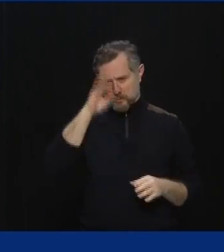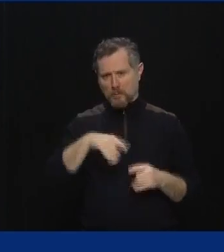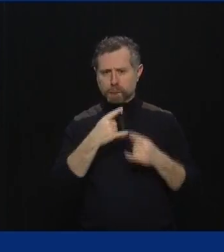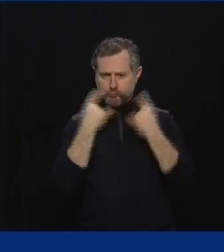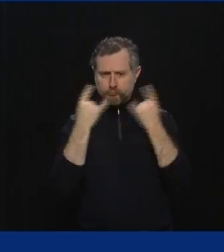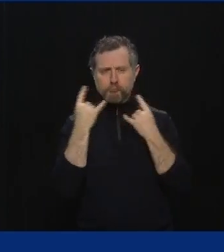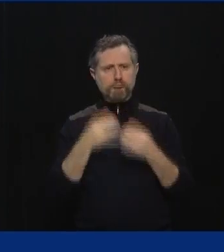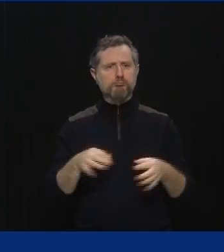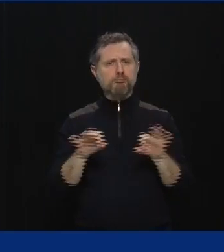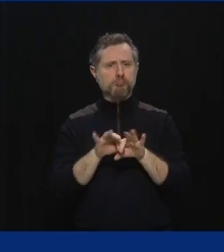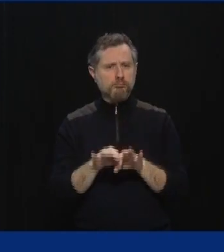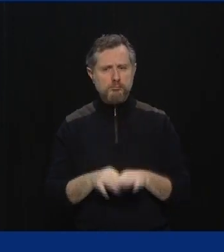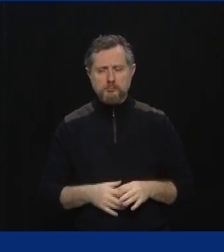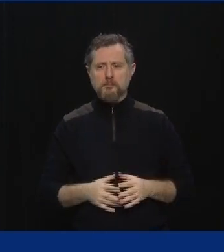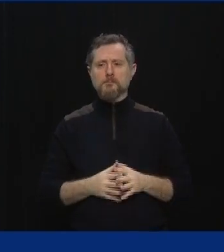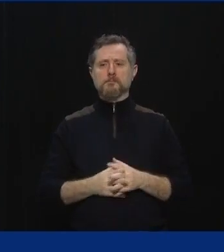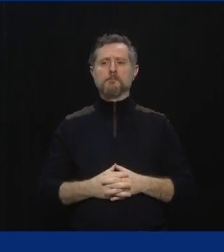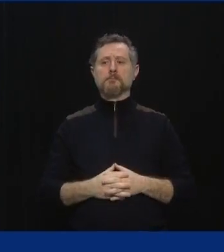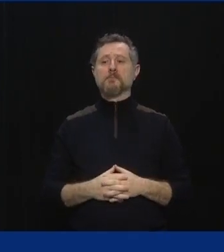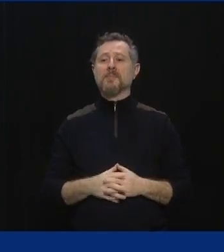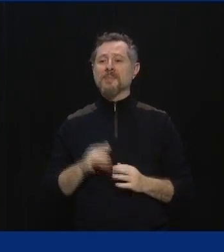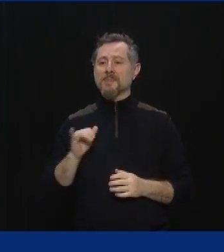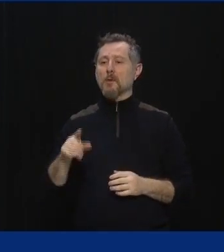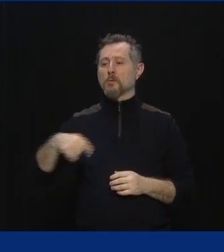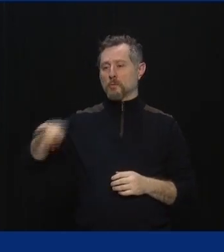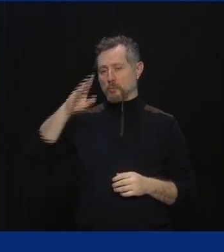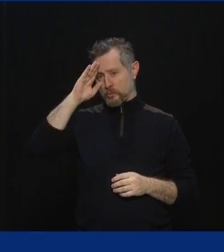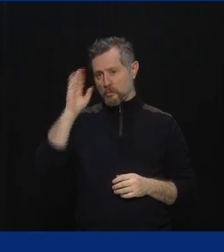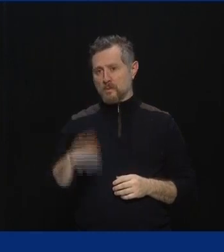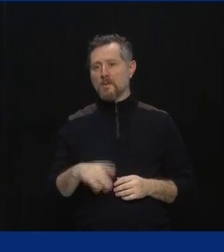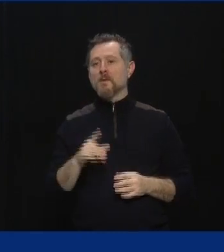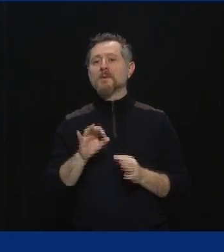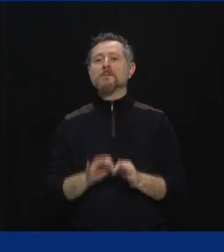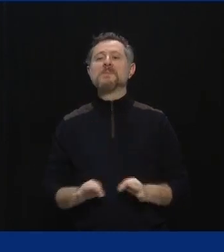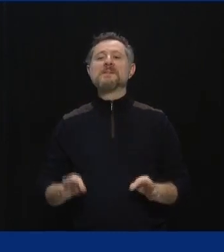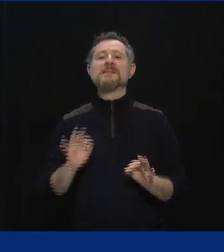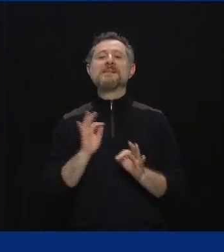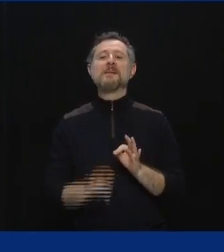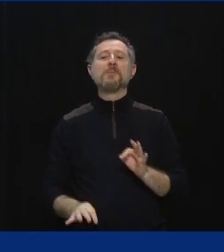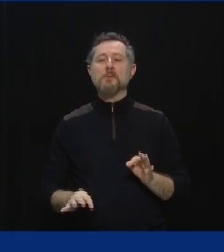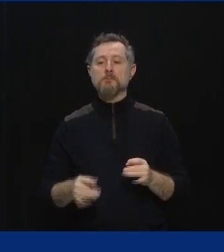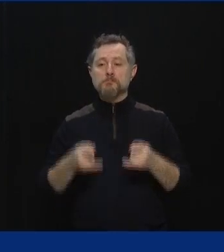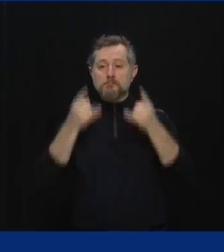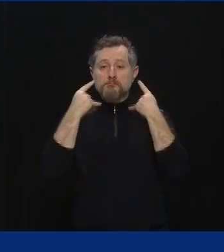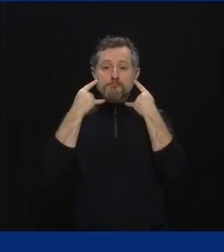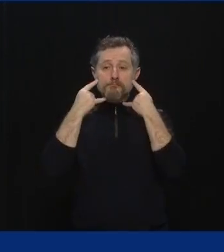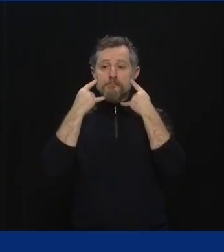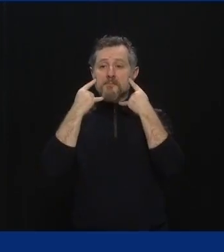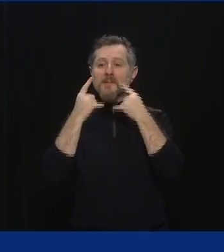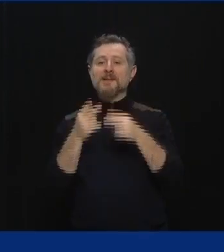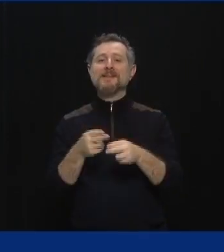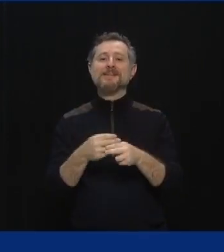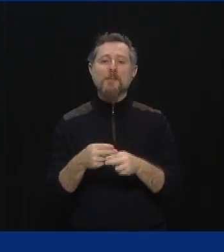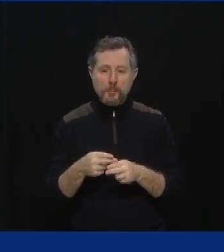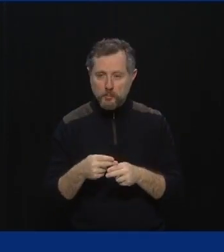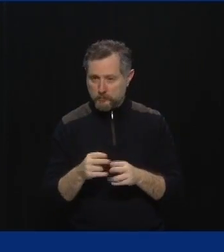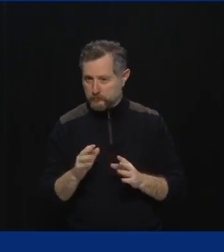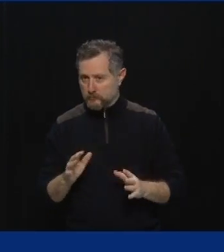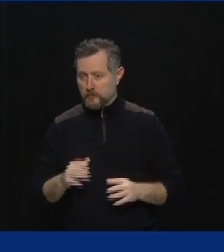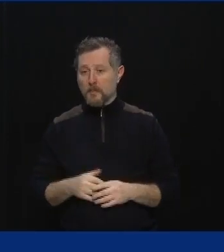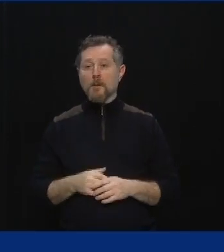are understanding that it's also a very simple temporary measure, which is completely driven